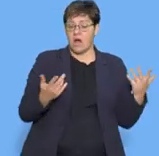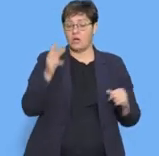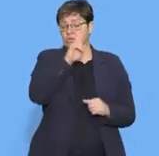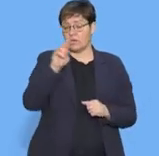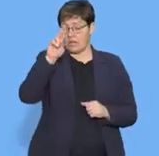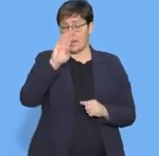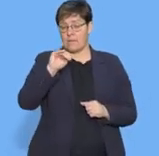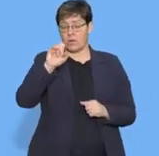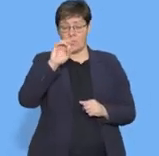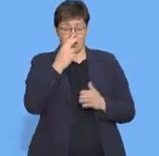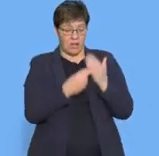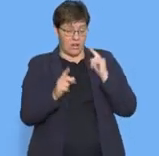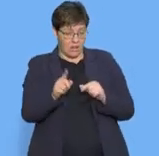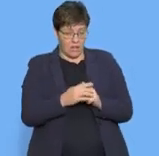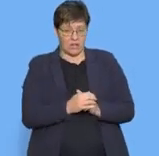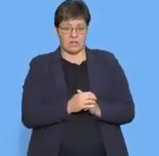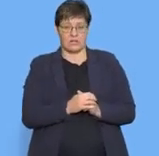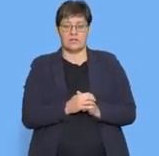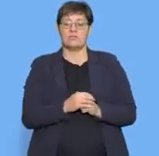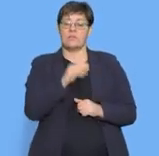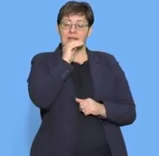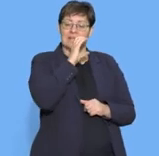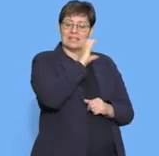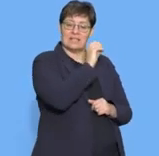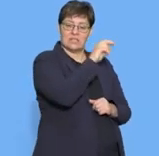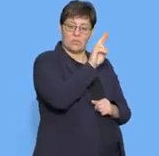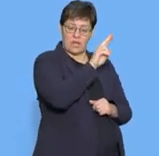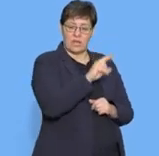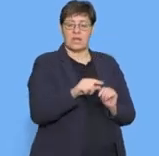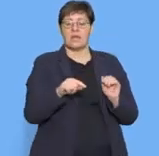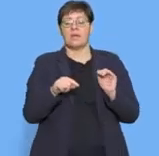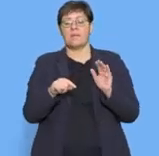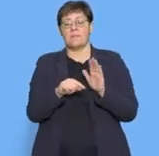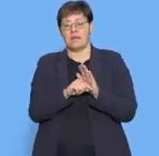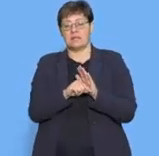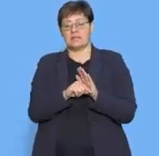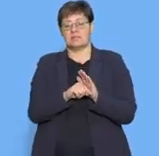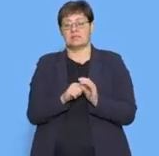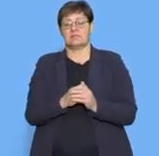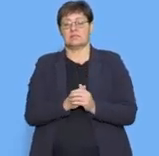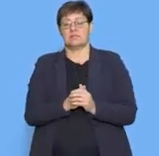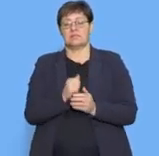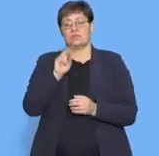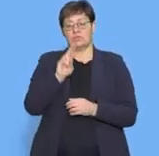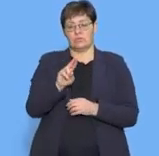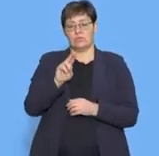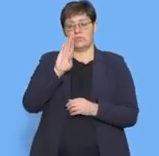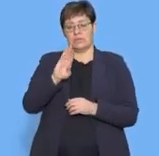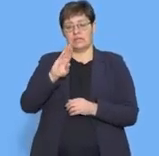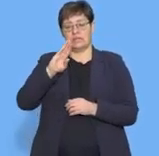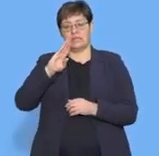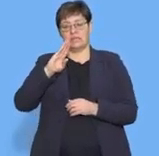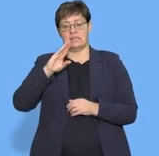Okay, now how do we square a binomial? We start off on this side. It will become C squared minus, if you multiply the 2 and double it,